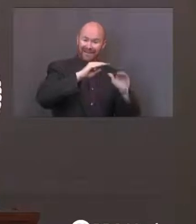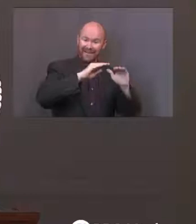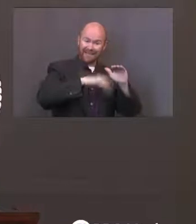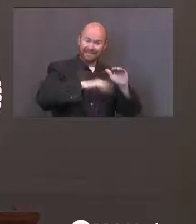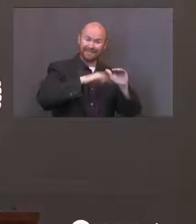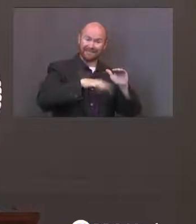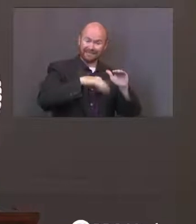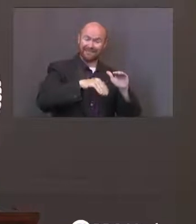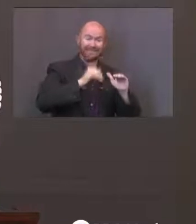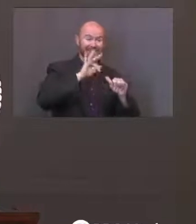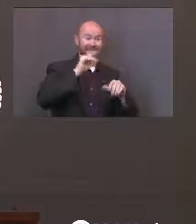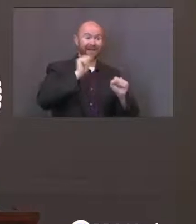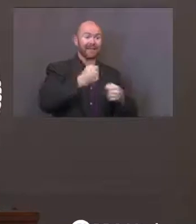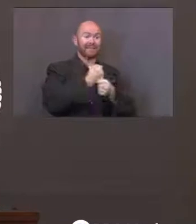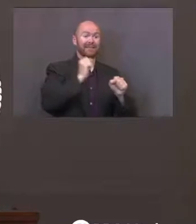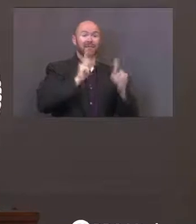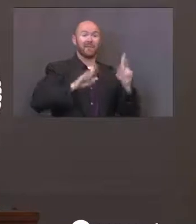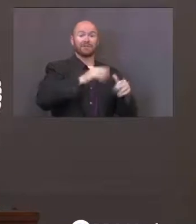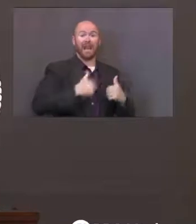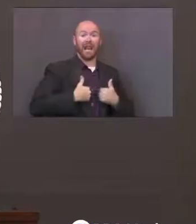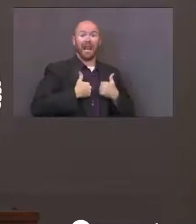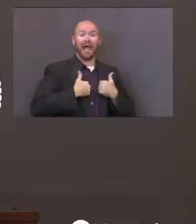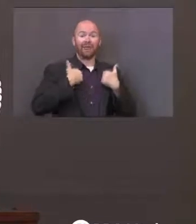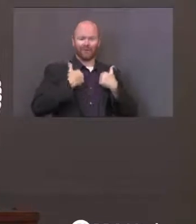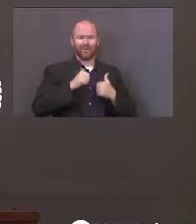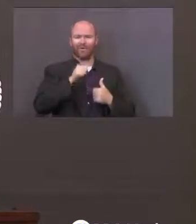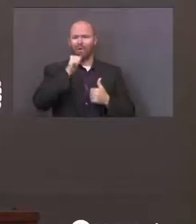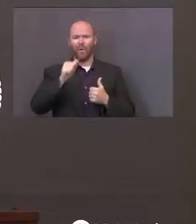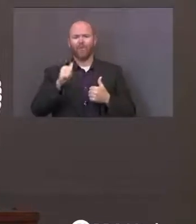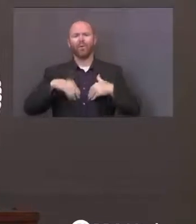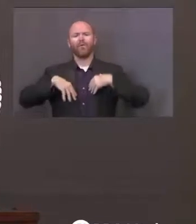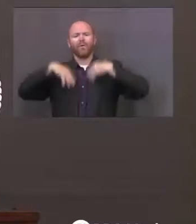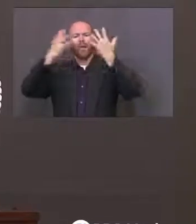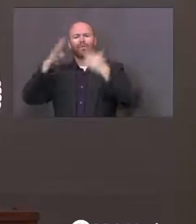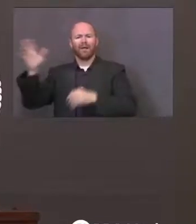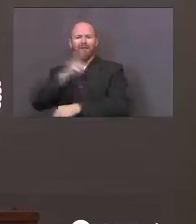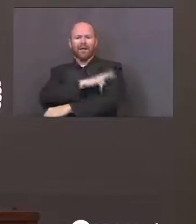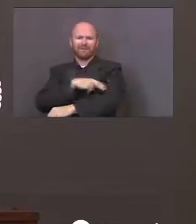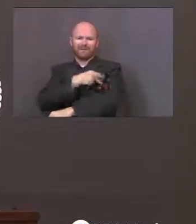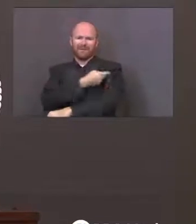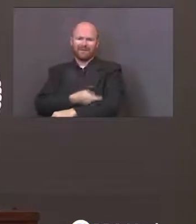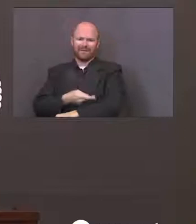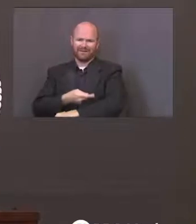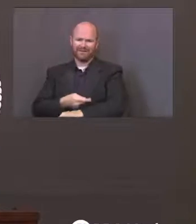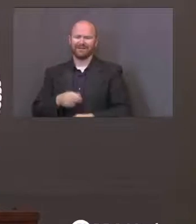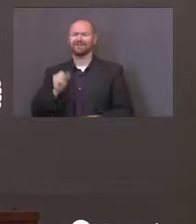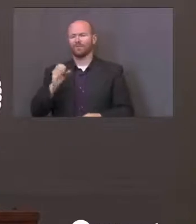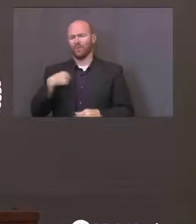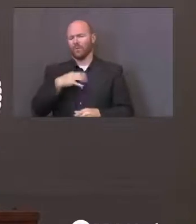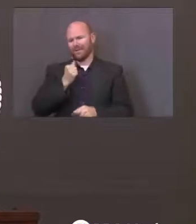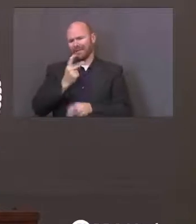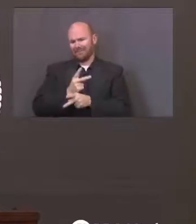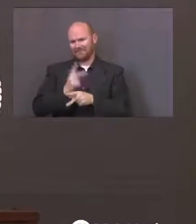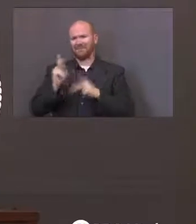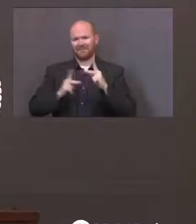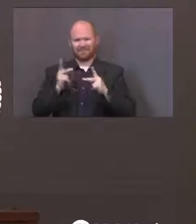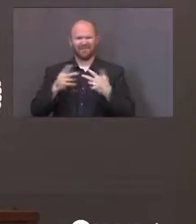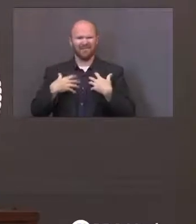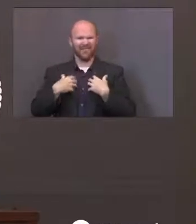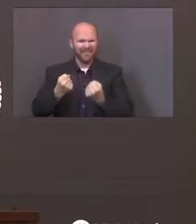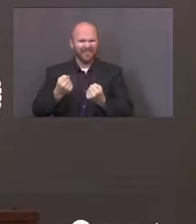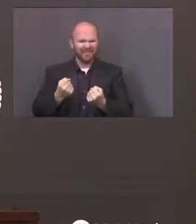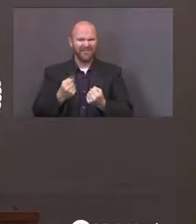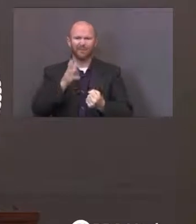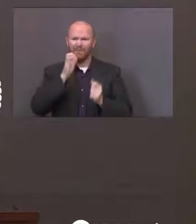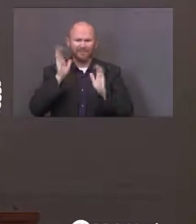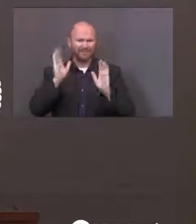lives, we won't overwhelm our healthcare system. We'll keep people happy and healthy, and we'll be able to get through this. Now, there are lots